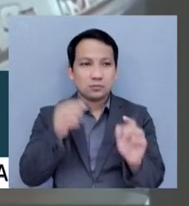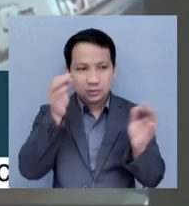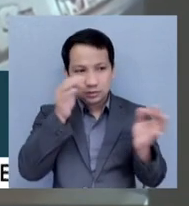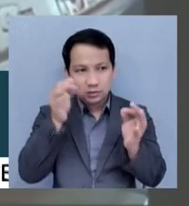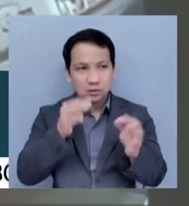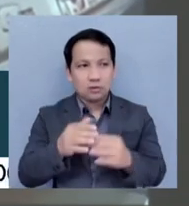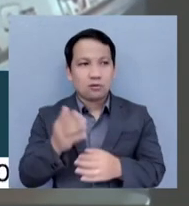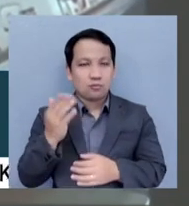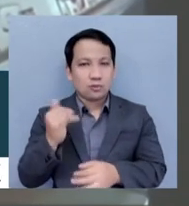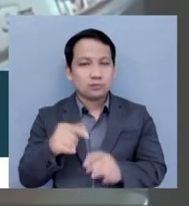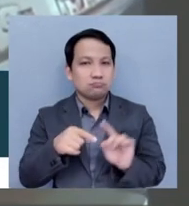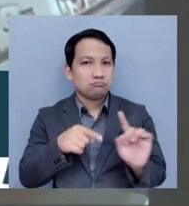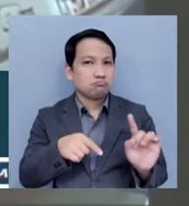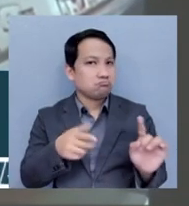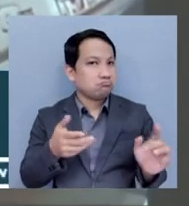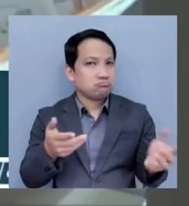Kasi